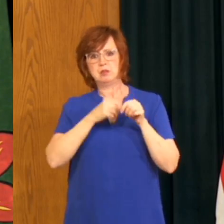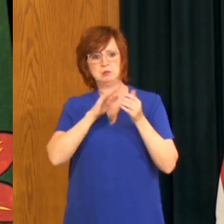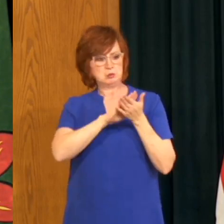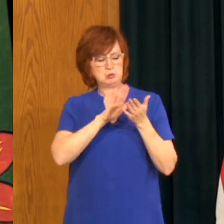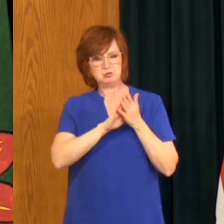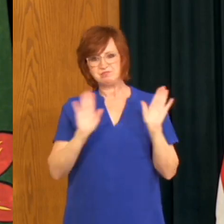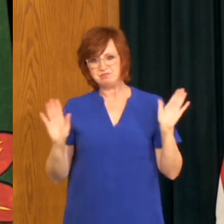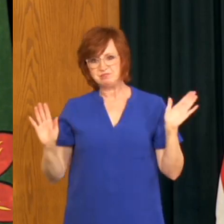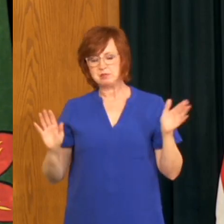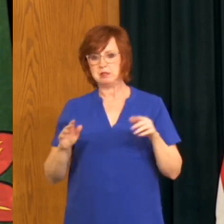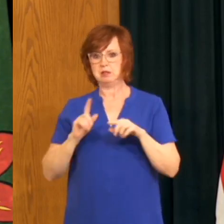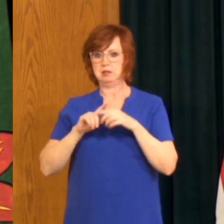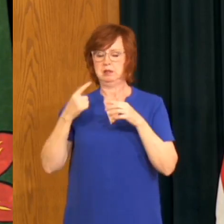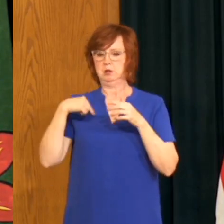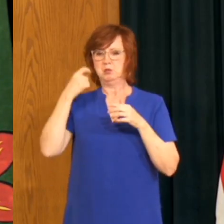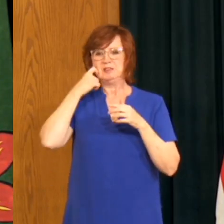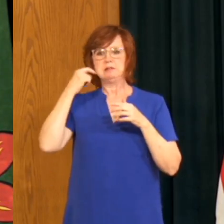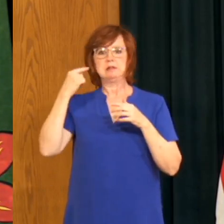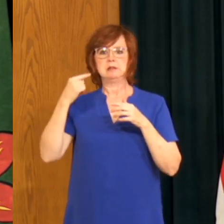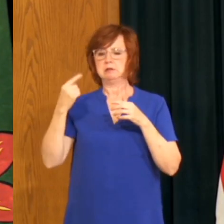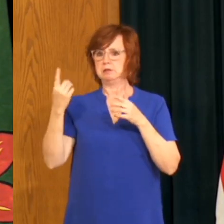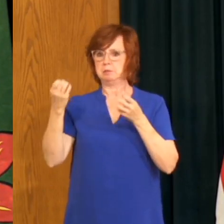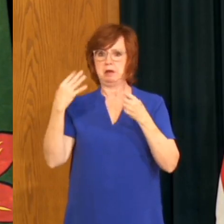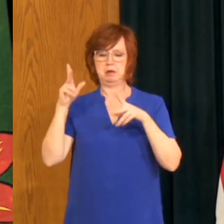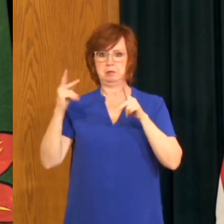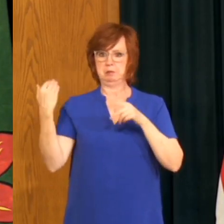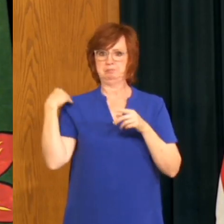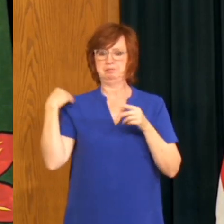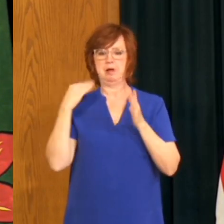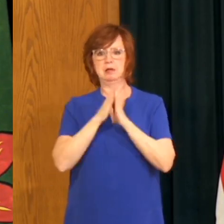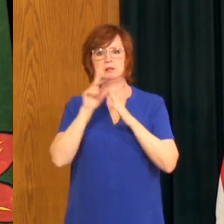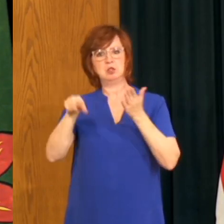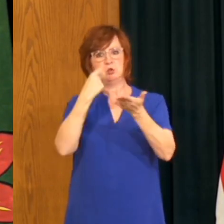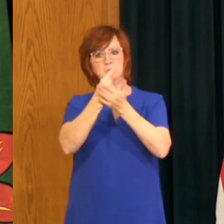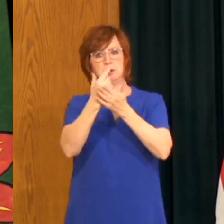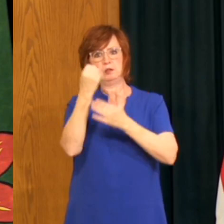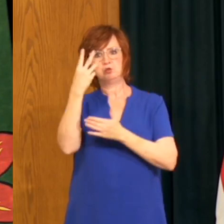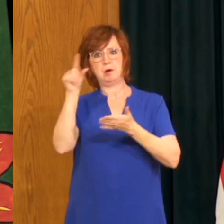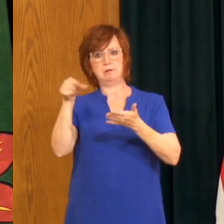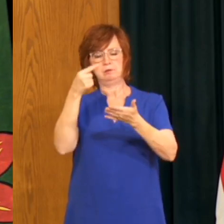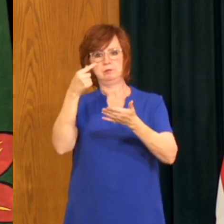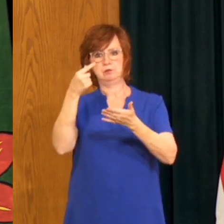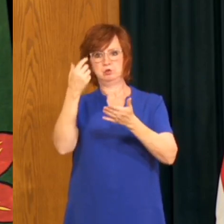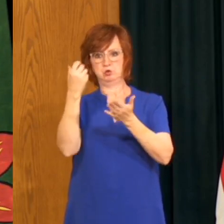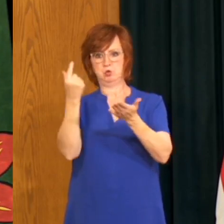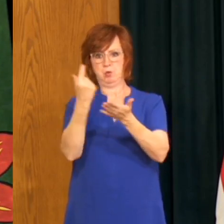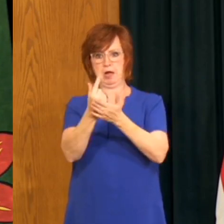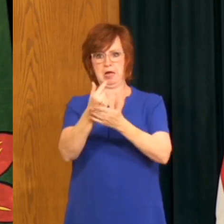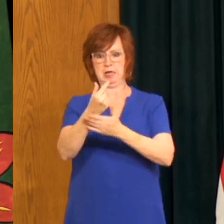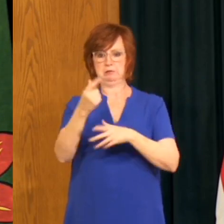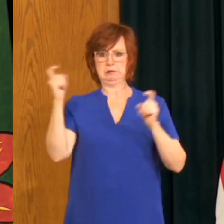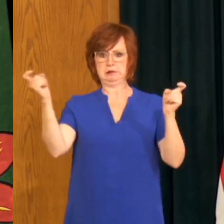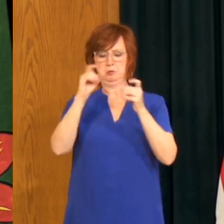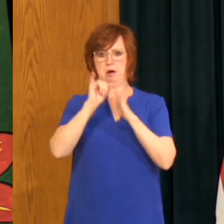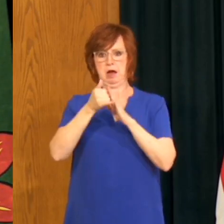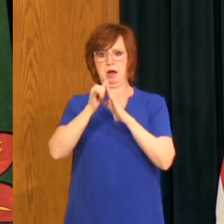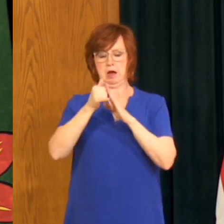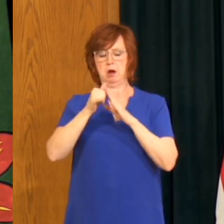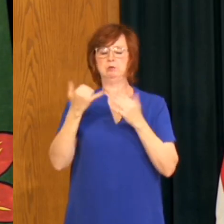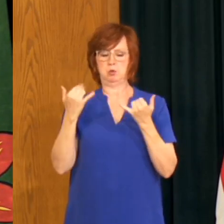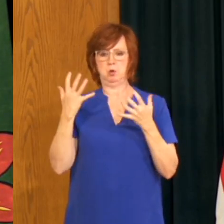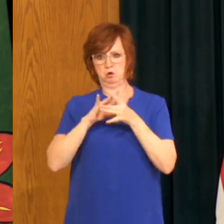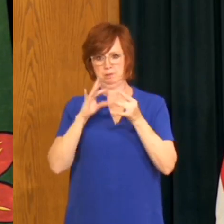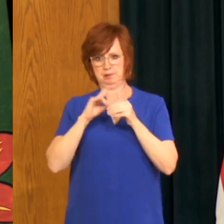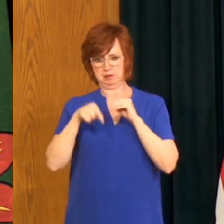for grade 12 graduation ceremonies this spring. I'd like to make a few comments to clarify the province's position on graduation